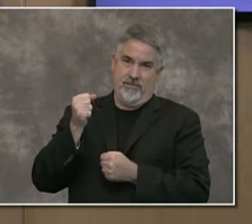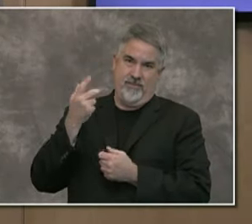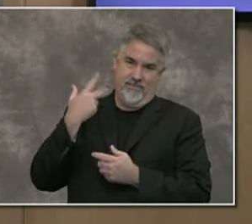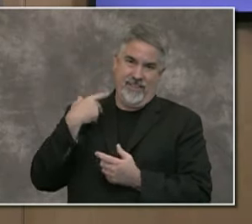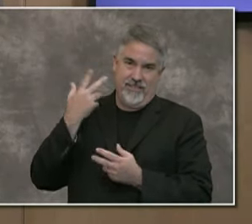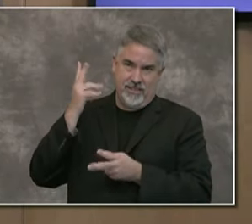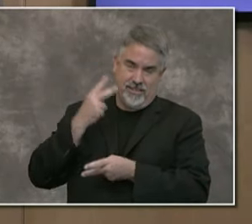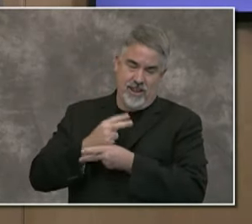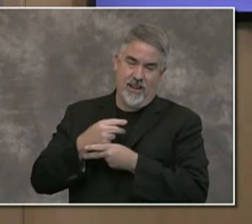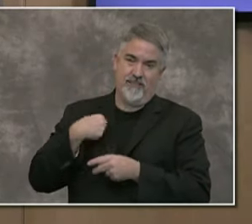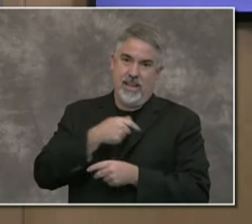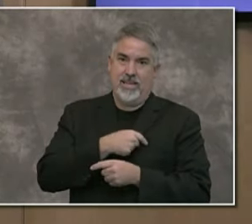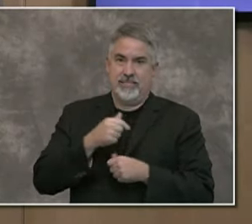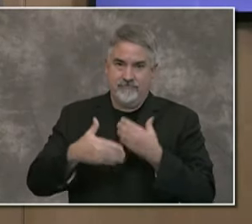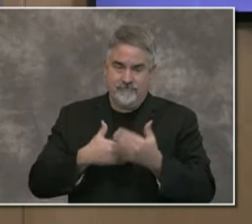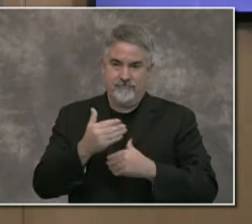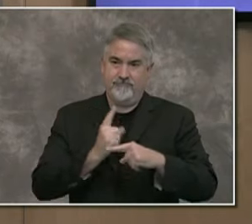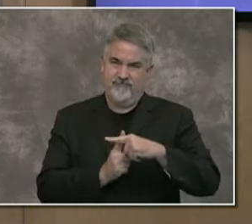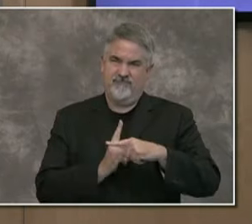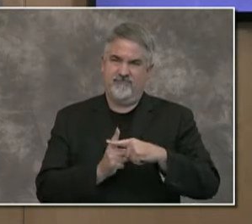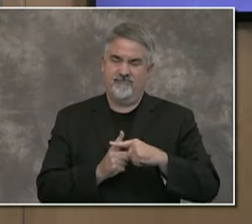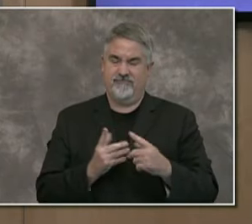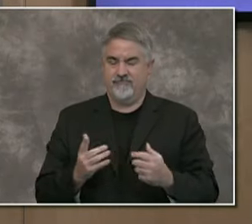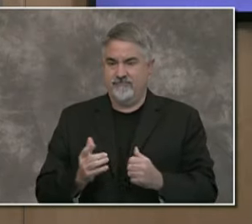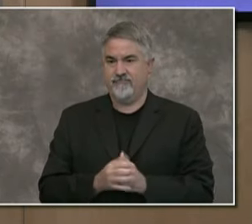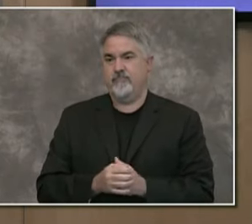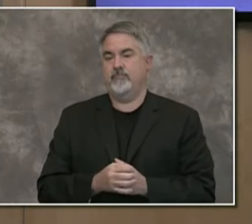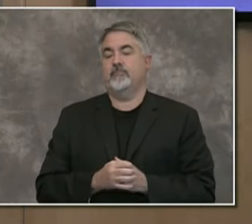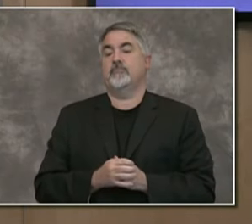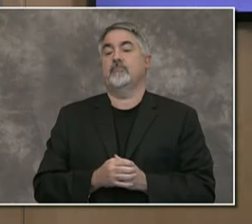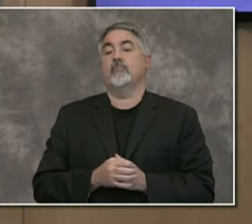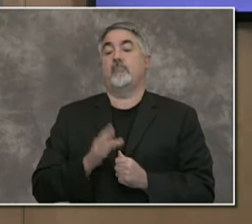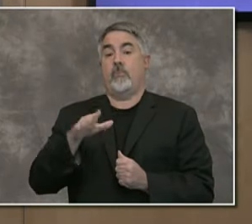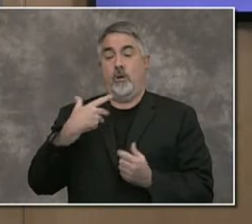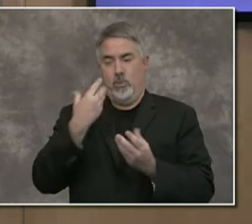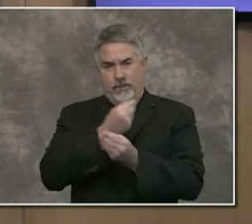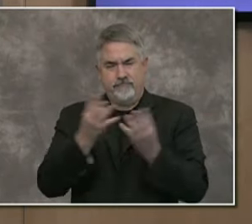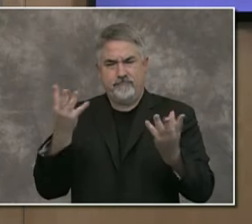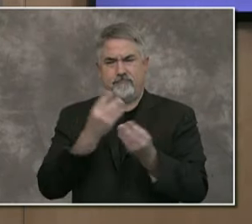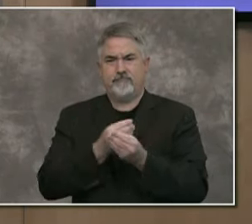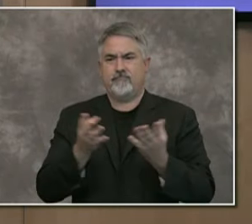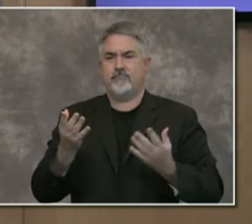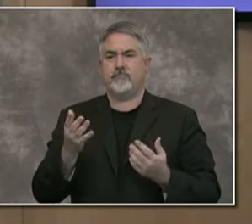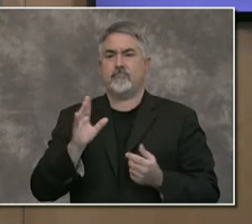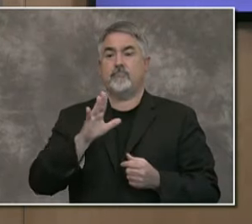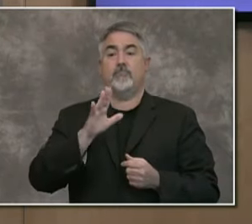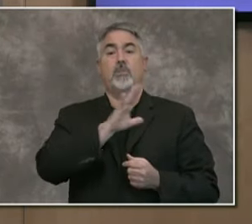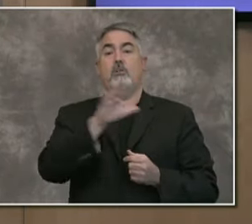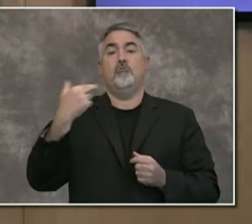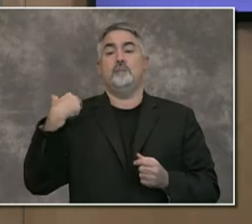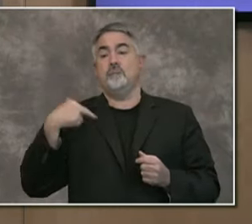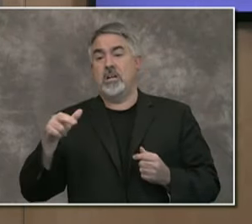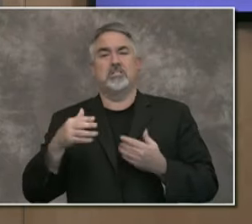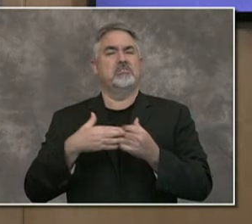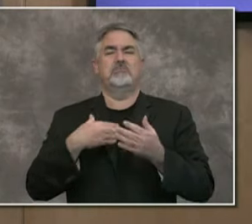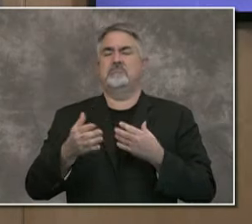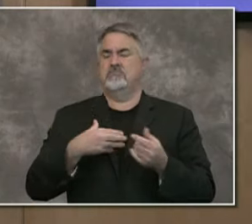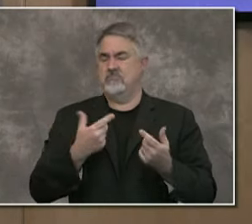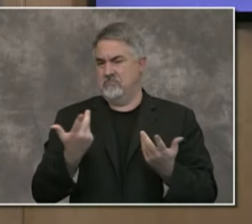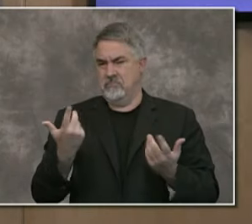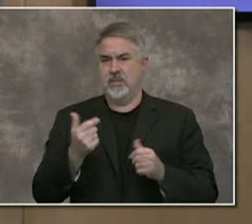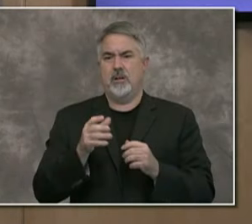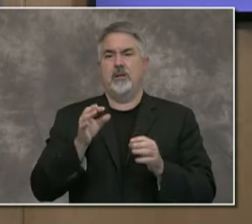through this crisis. But I want to encourage everyone, no matter what your religion, to please continue to avoid